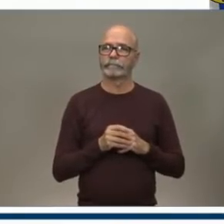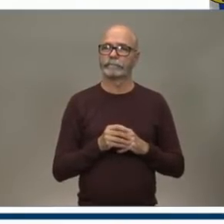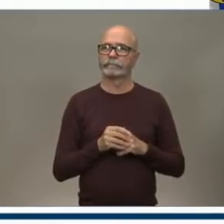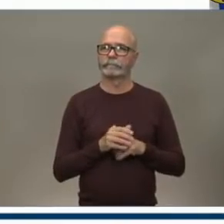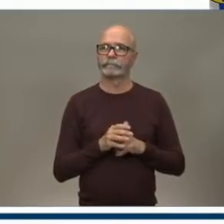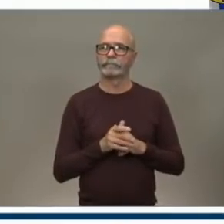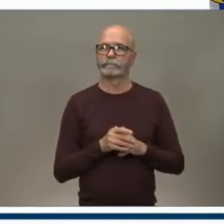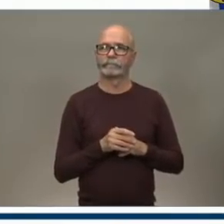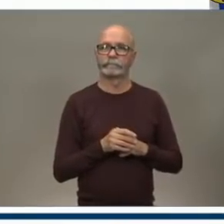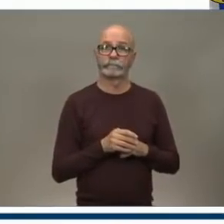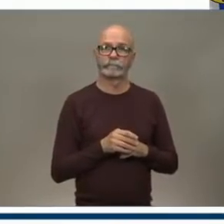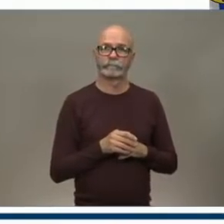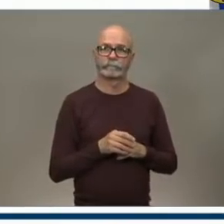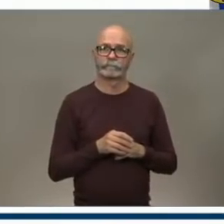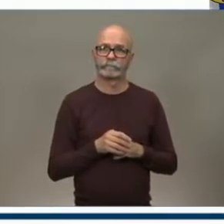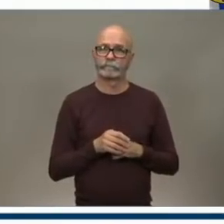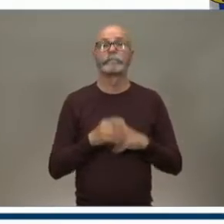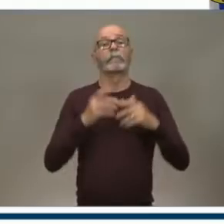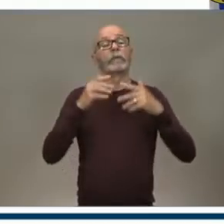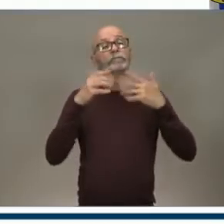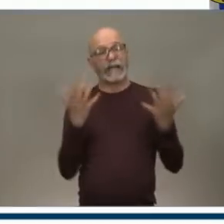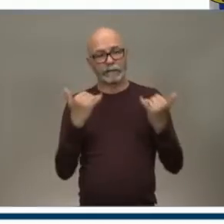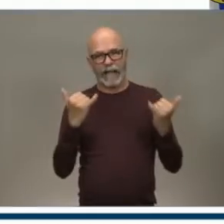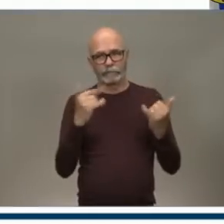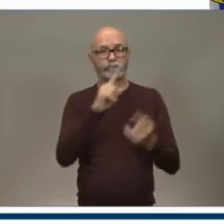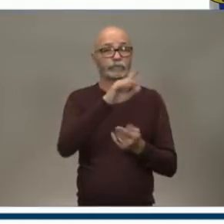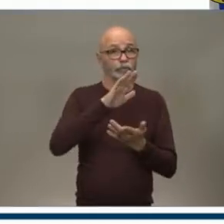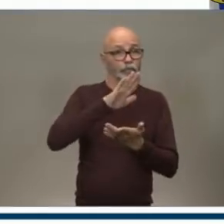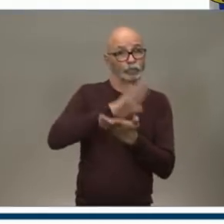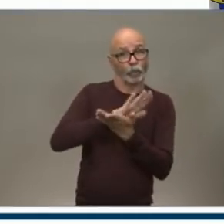and I'd like to know if public health has